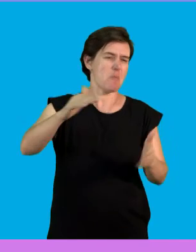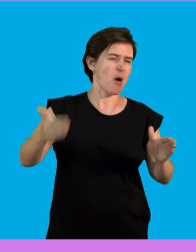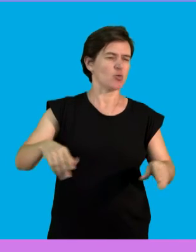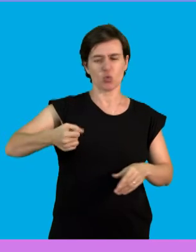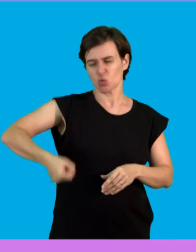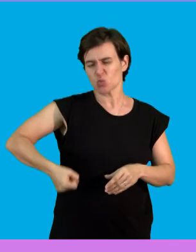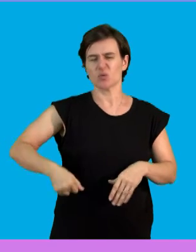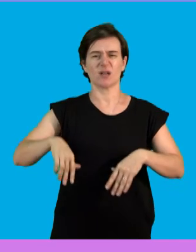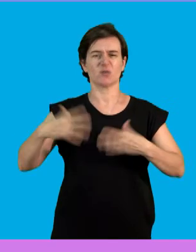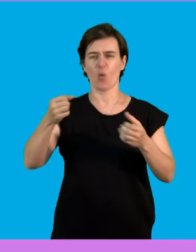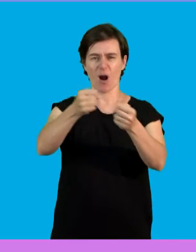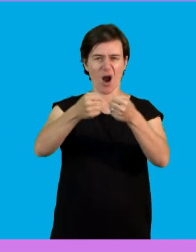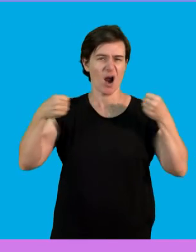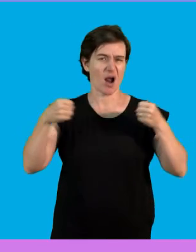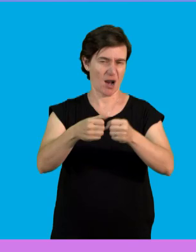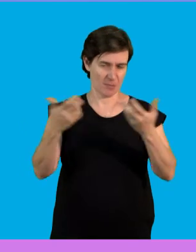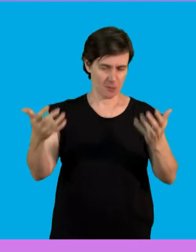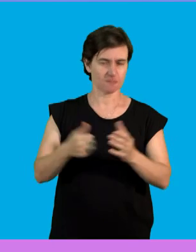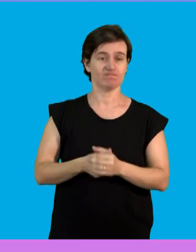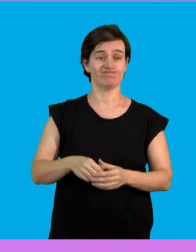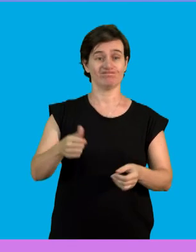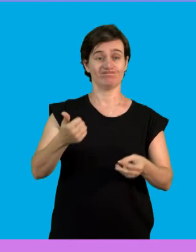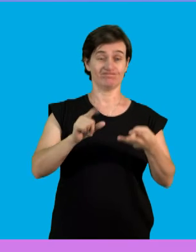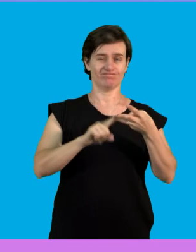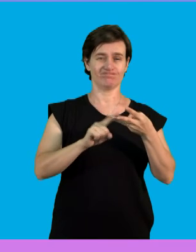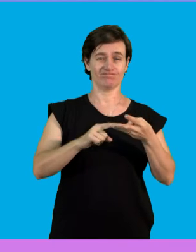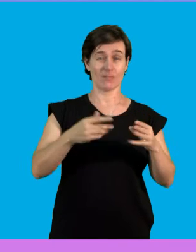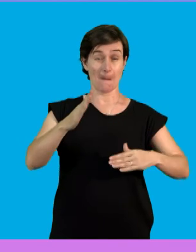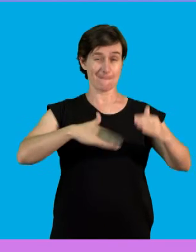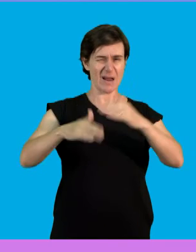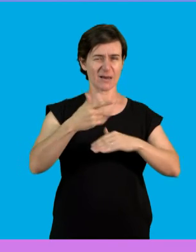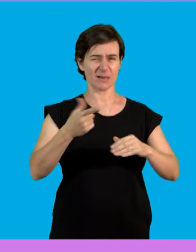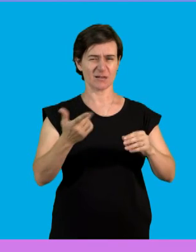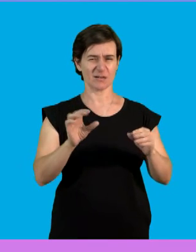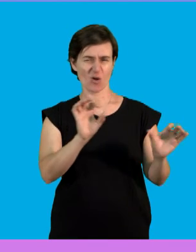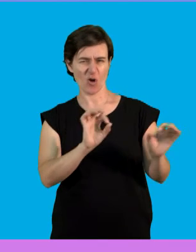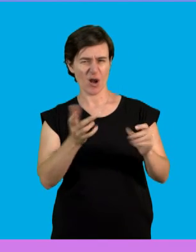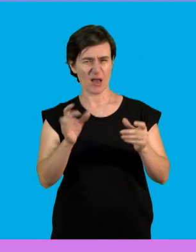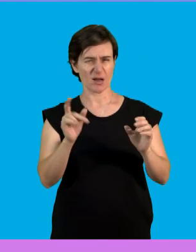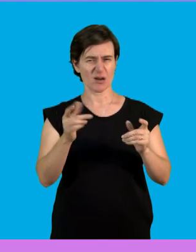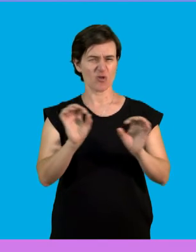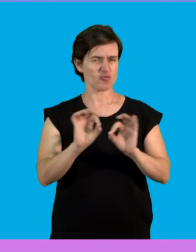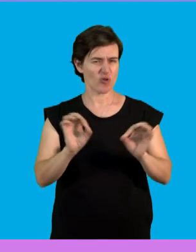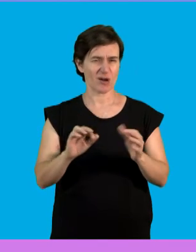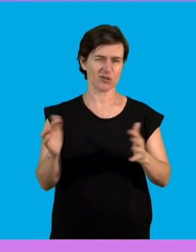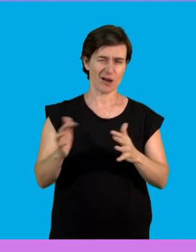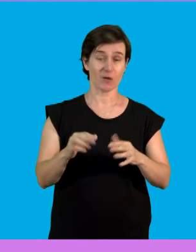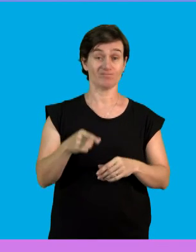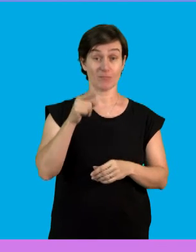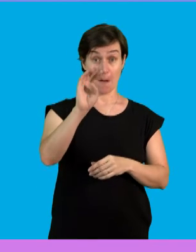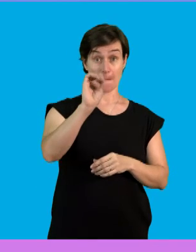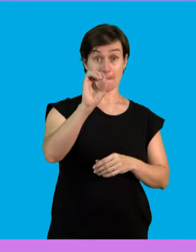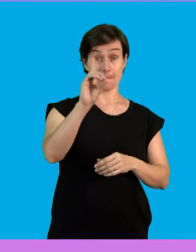a box, a suitcase, or a cupboard. And then packaging arrangement, models showing